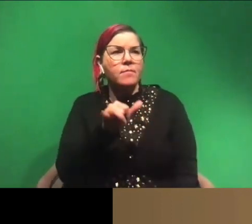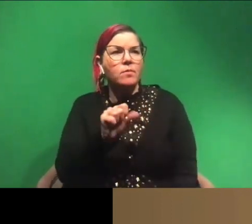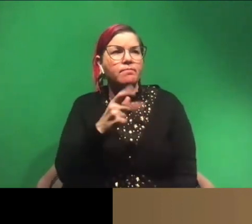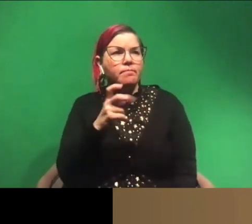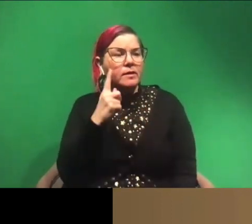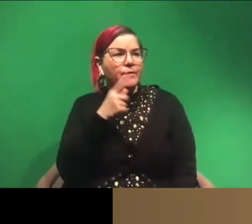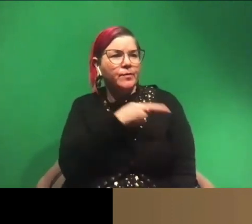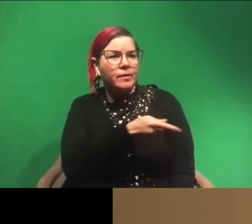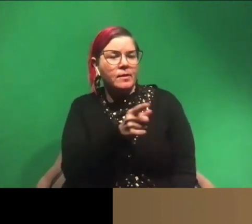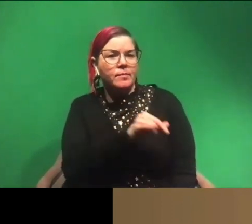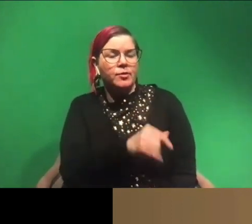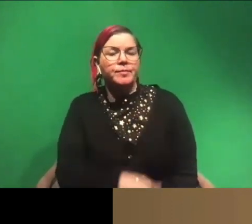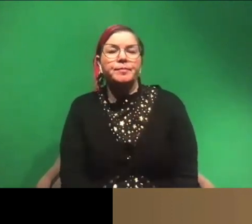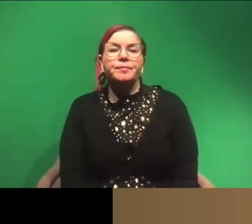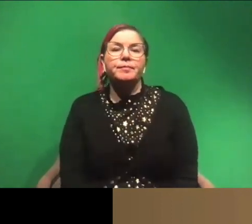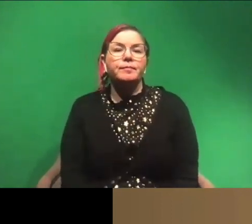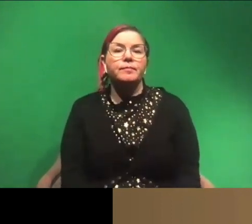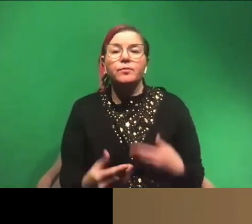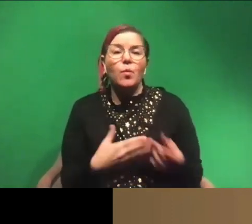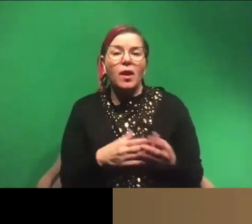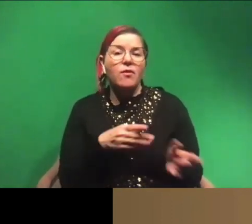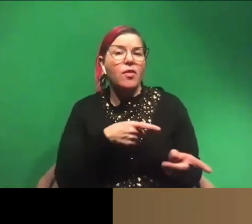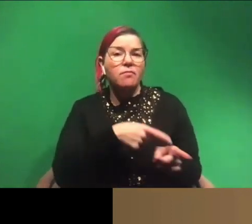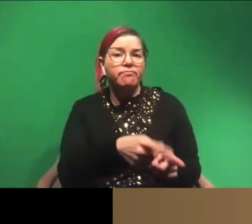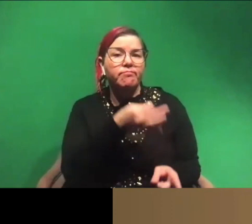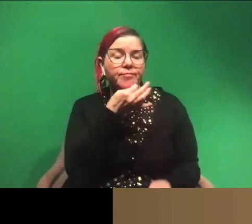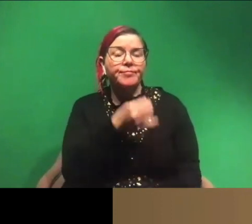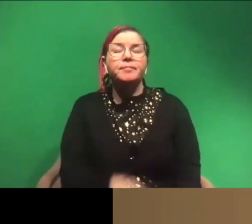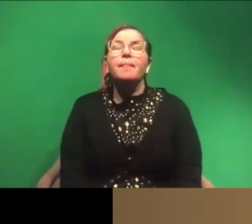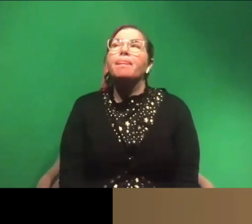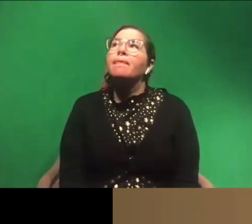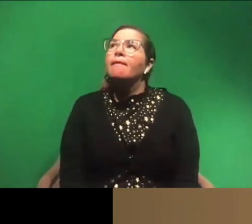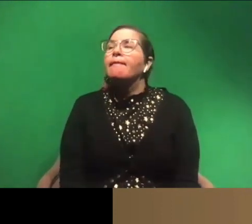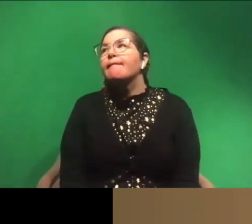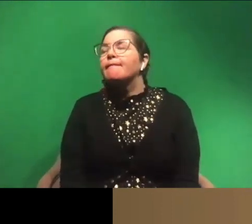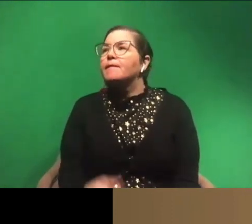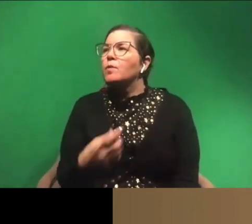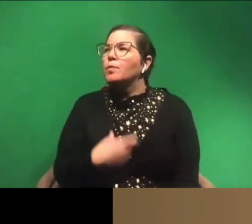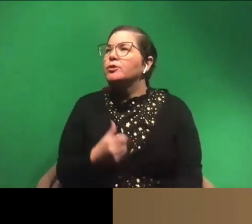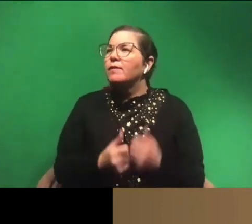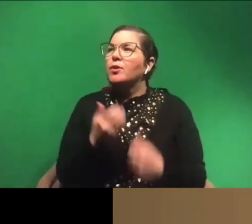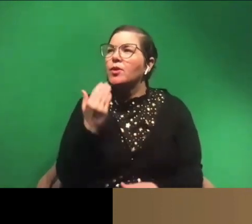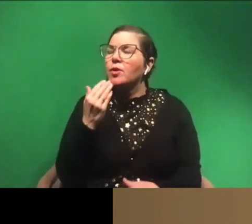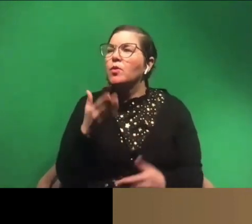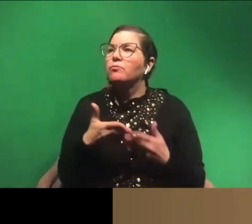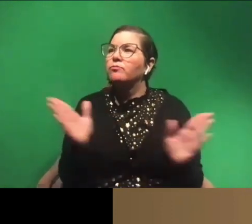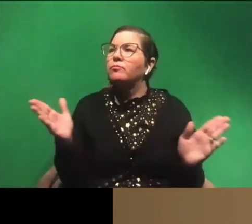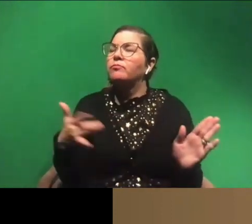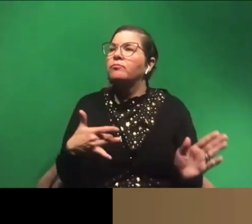too, whatever they happen to be. And something that I wish everybody knew in